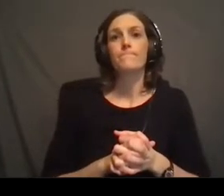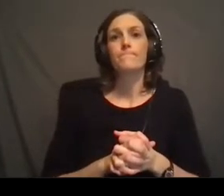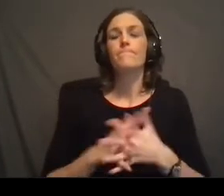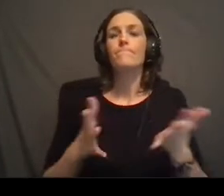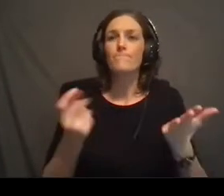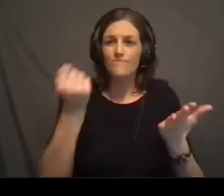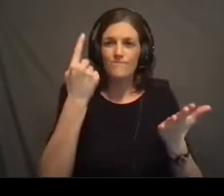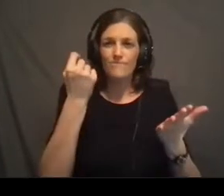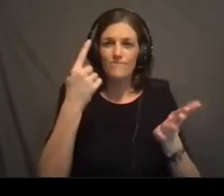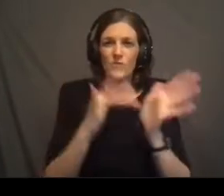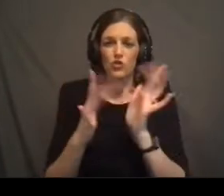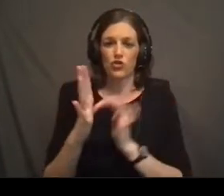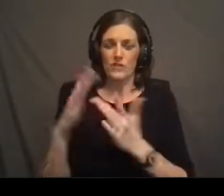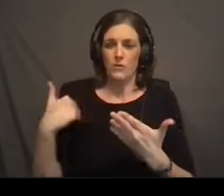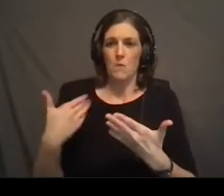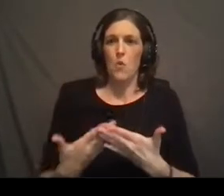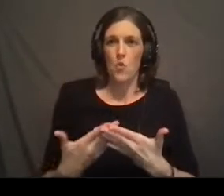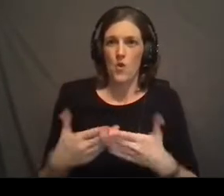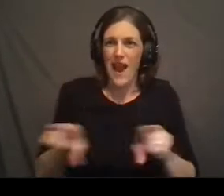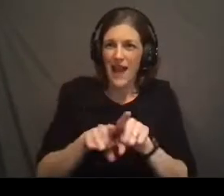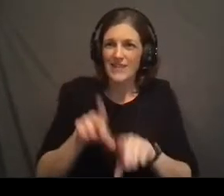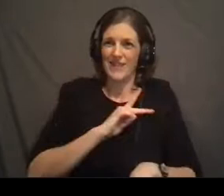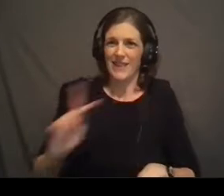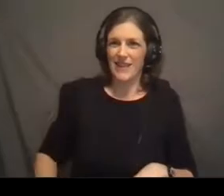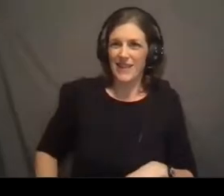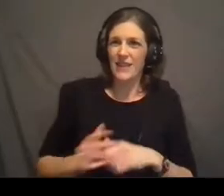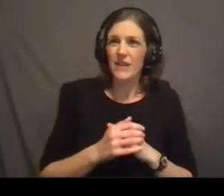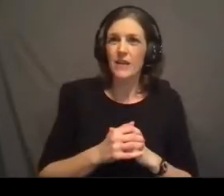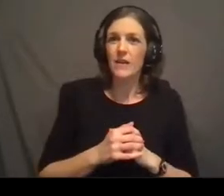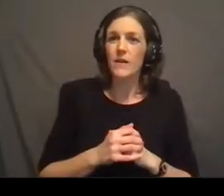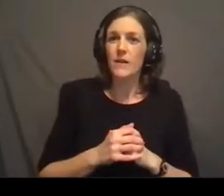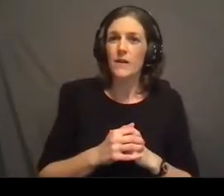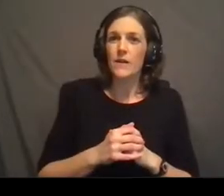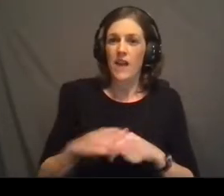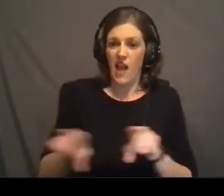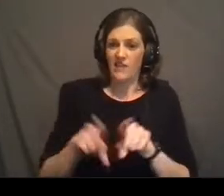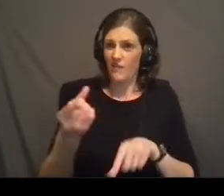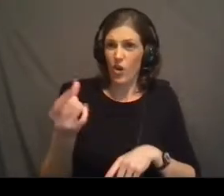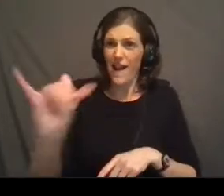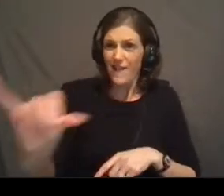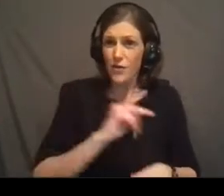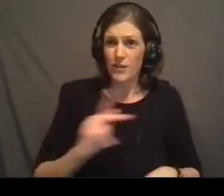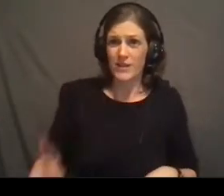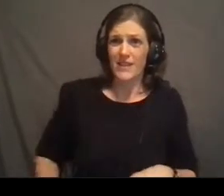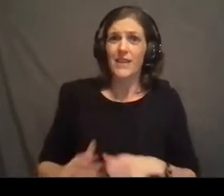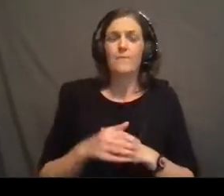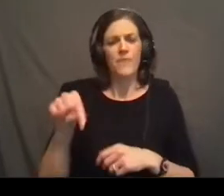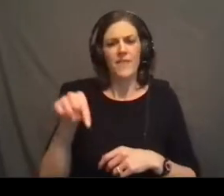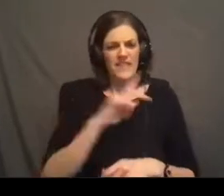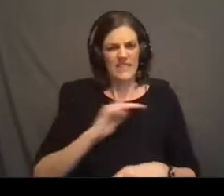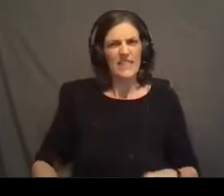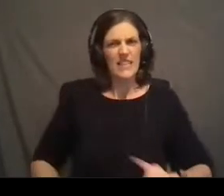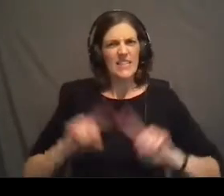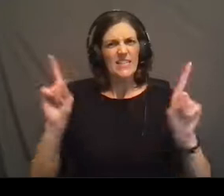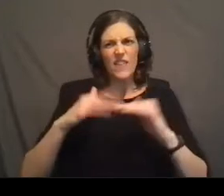You see, Jesus was born as the king, as a forever king. And this king is different